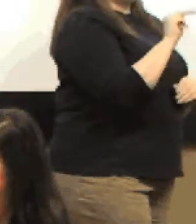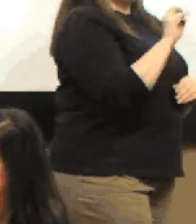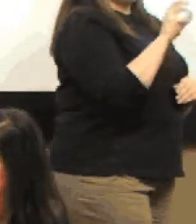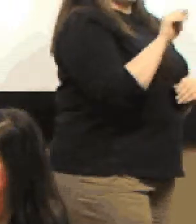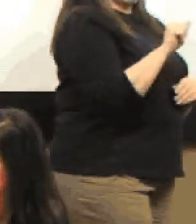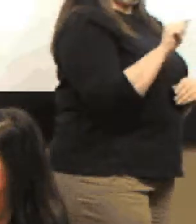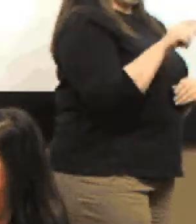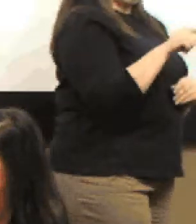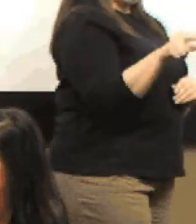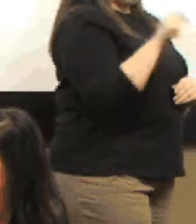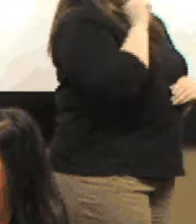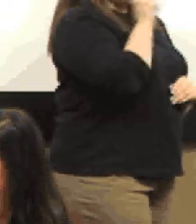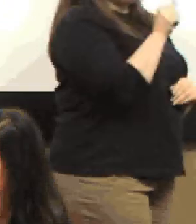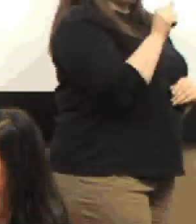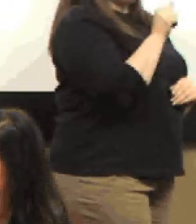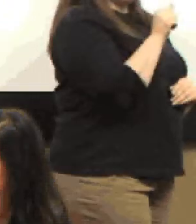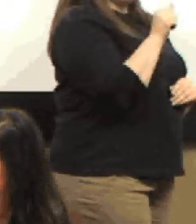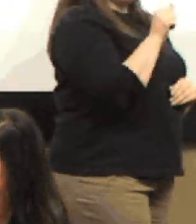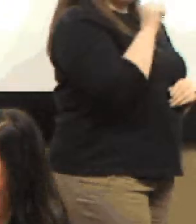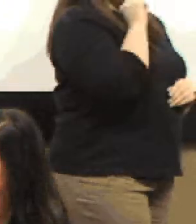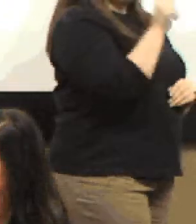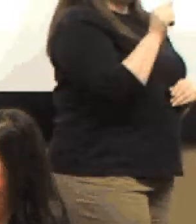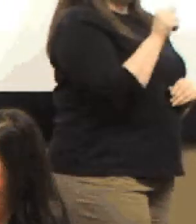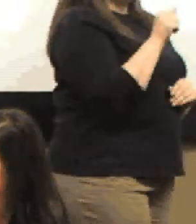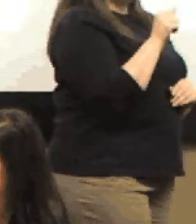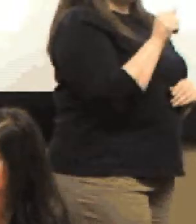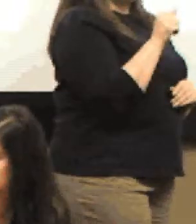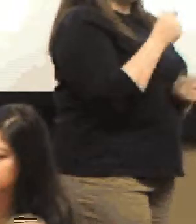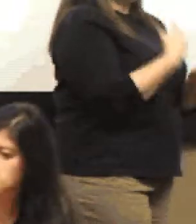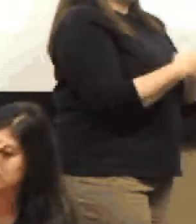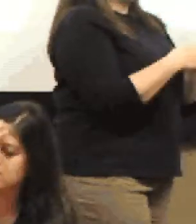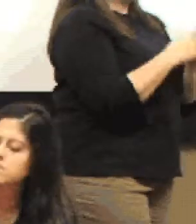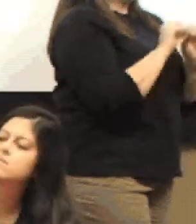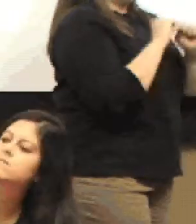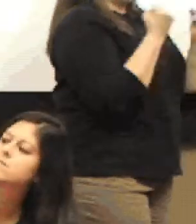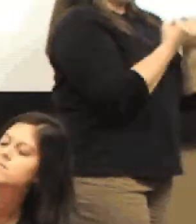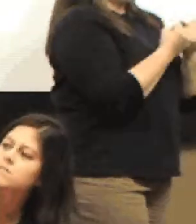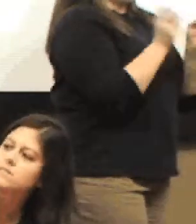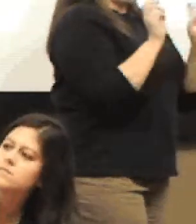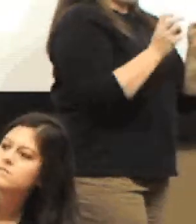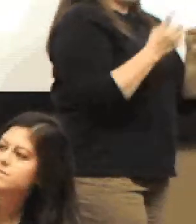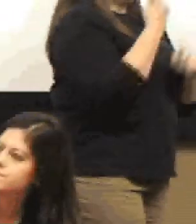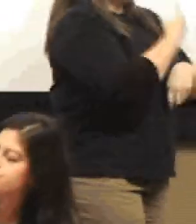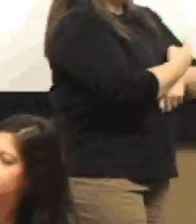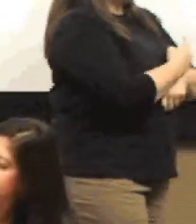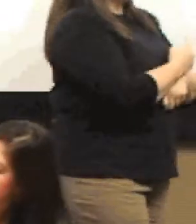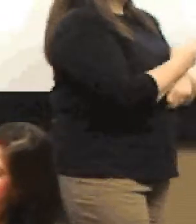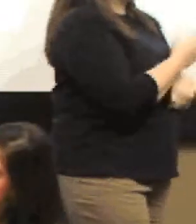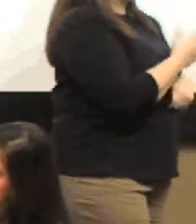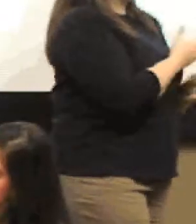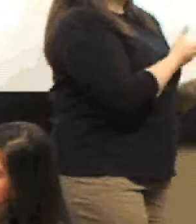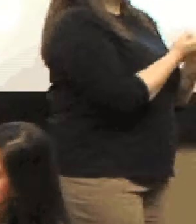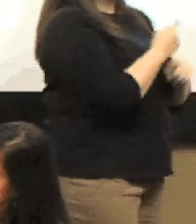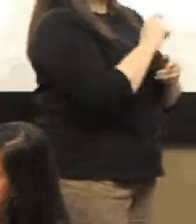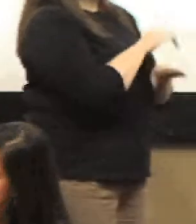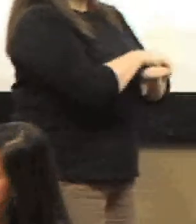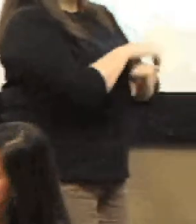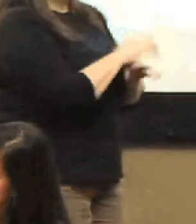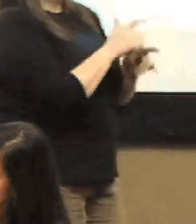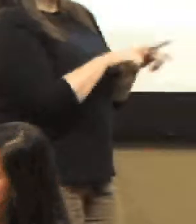that they weren't covering social issues very well. And so one day a student brought me an article out of an English language newspaper